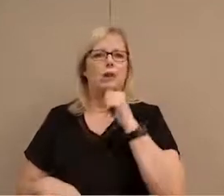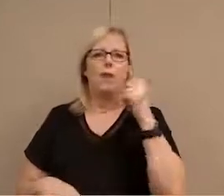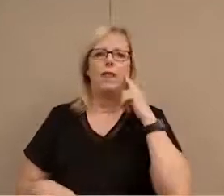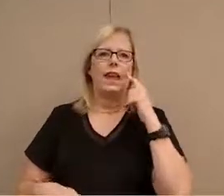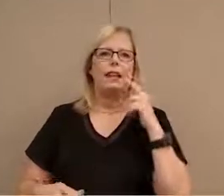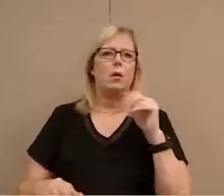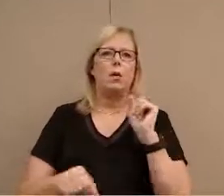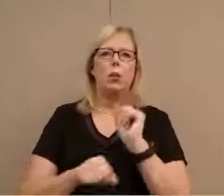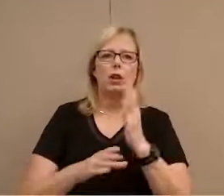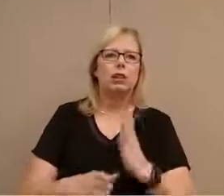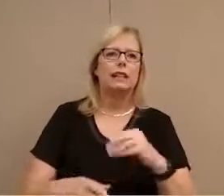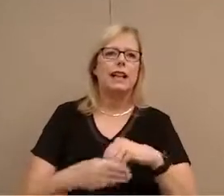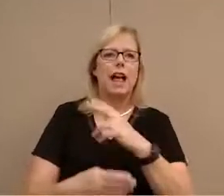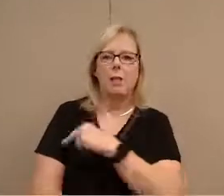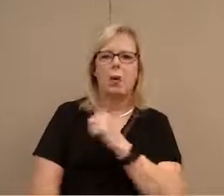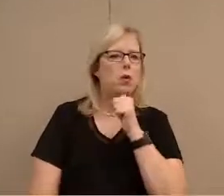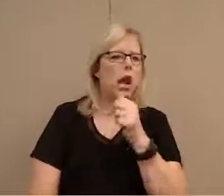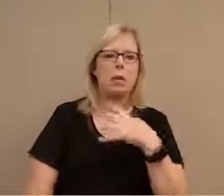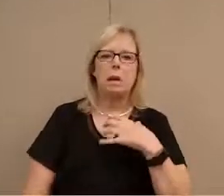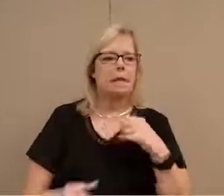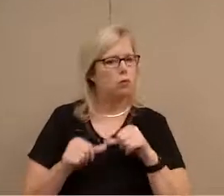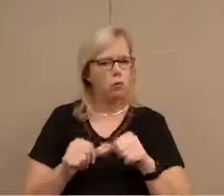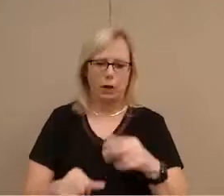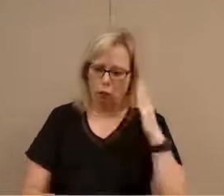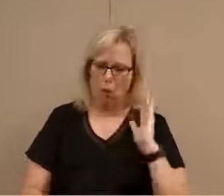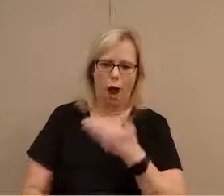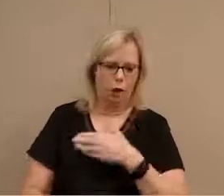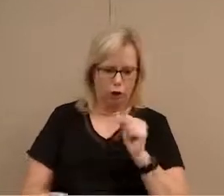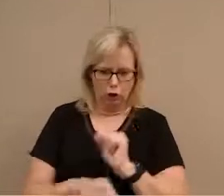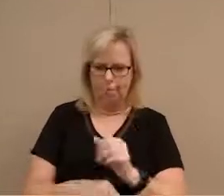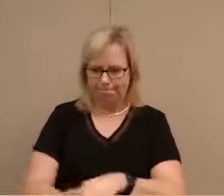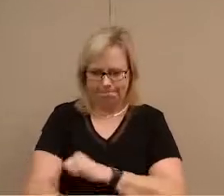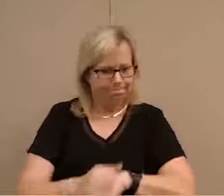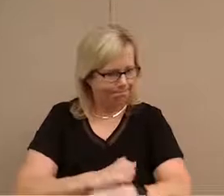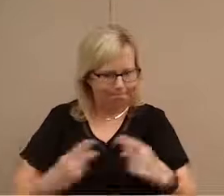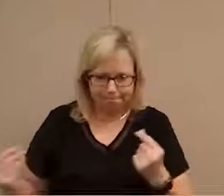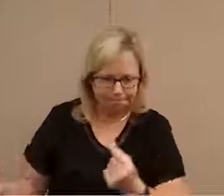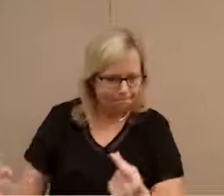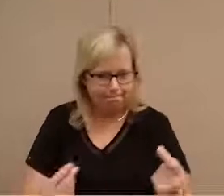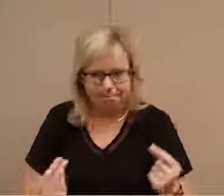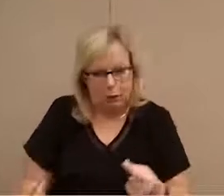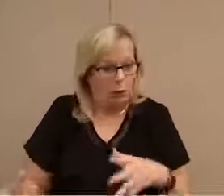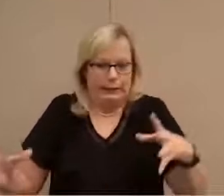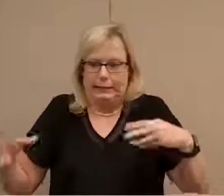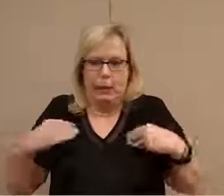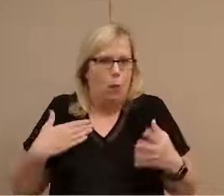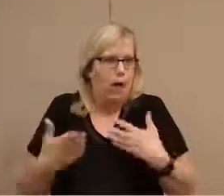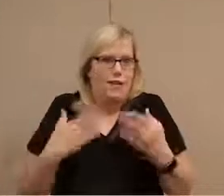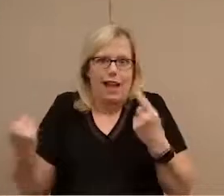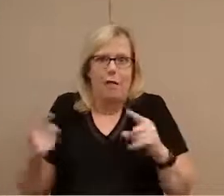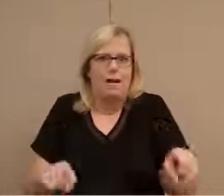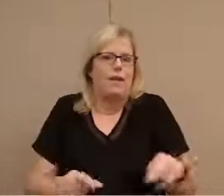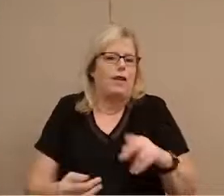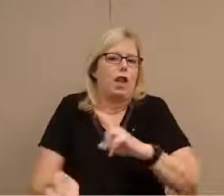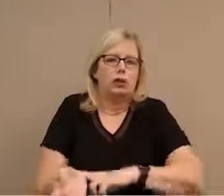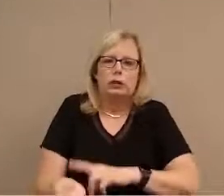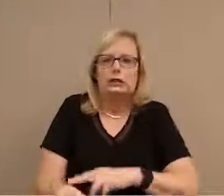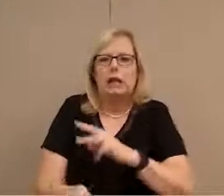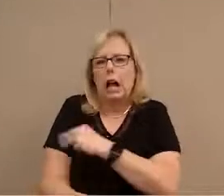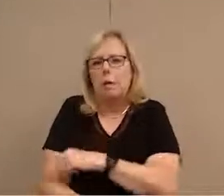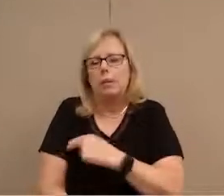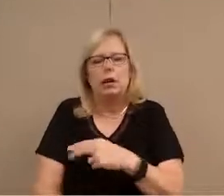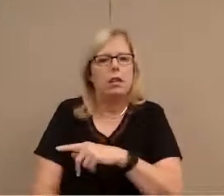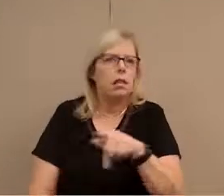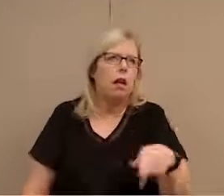complain about this, and we're there to do our job, and we will do that, what may come. And the hospitals, the nurses, they have